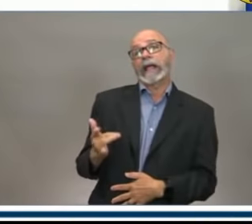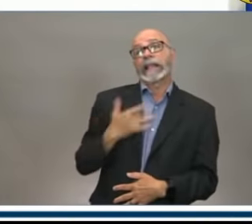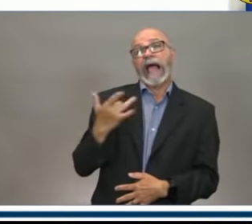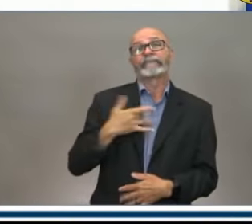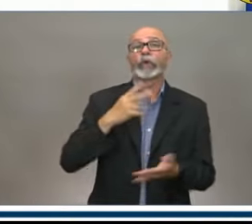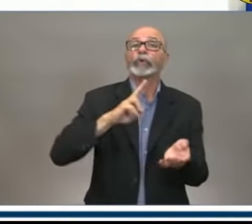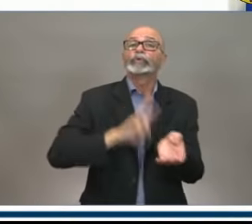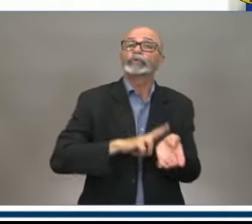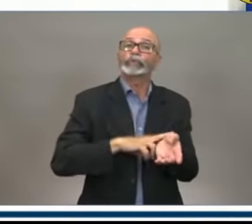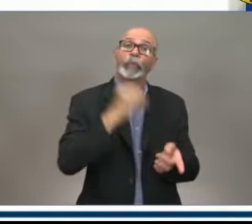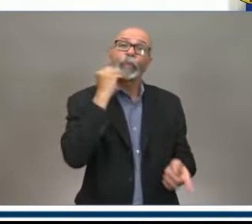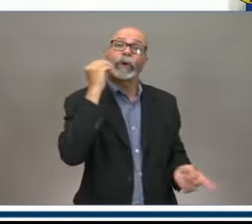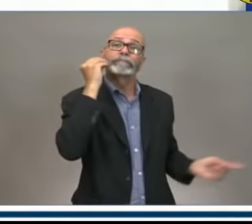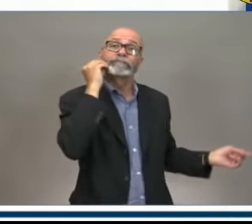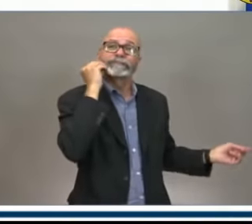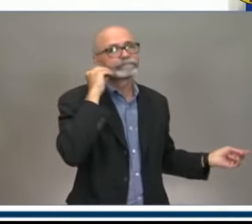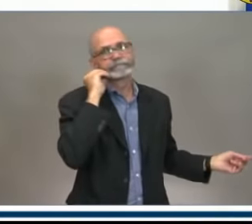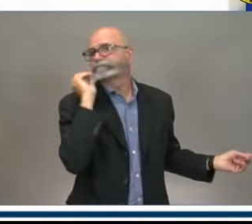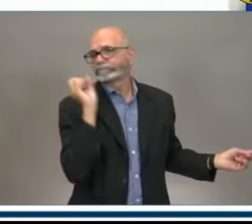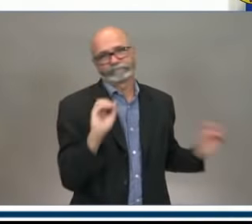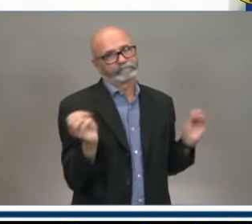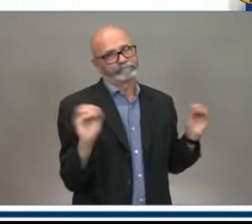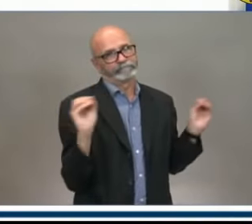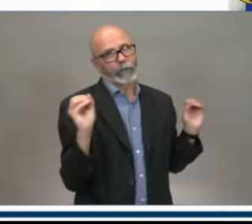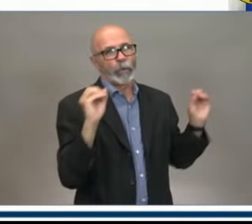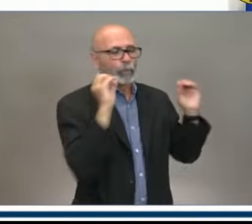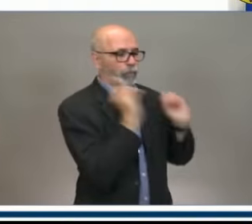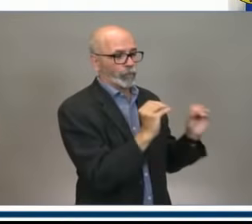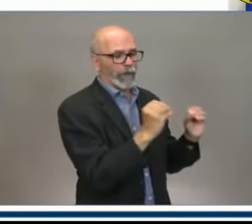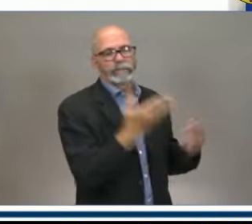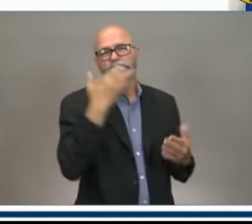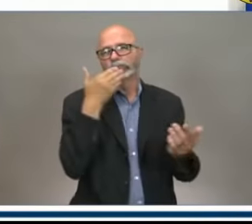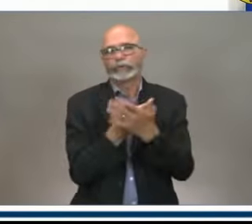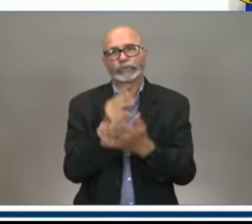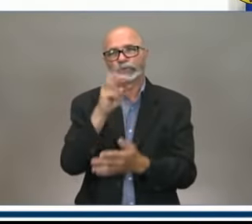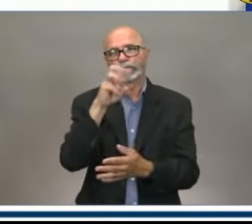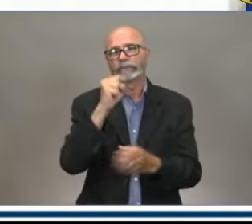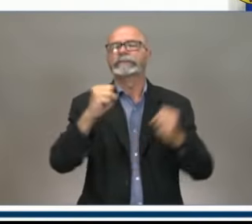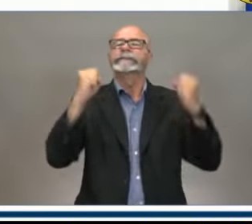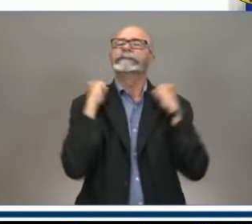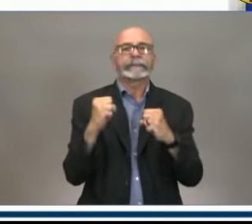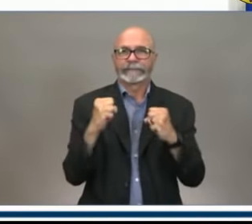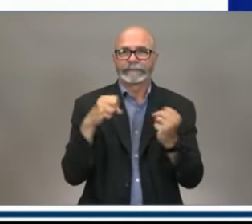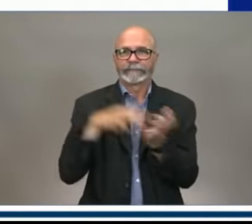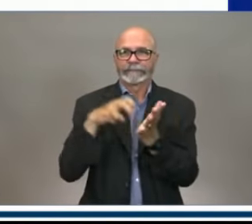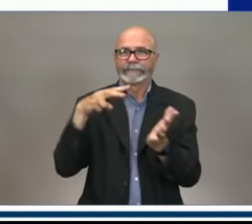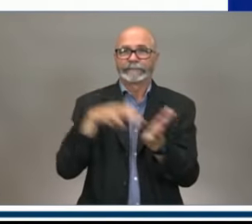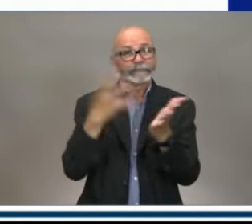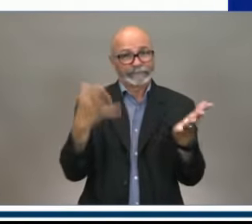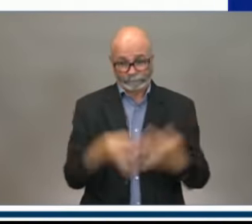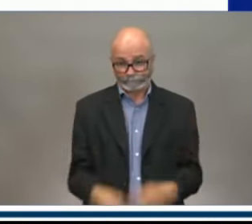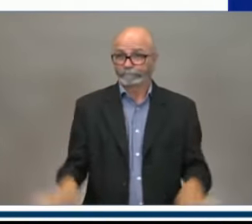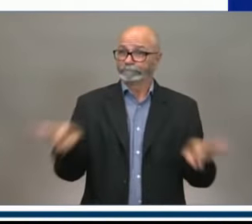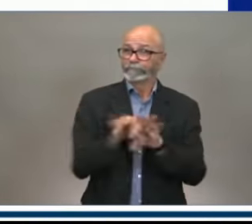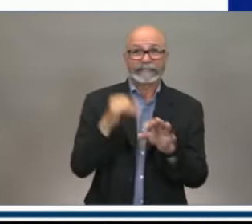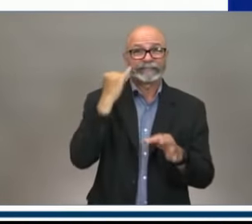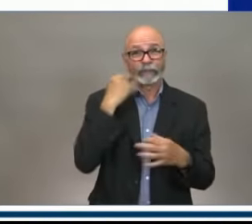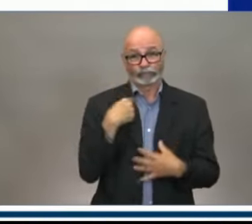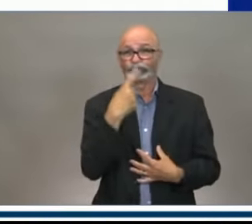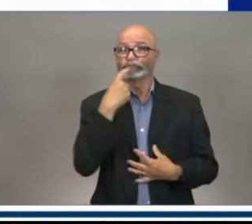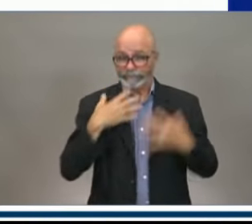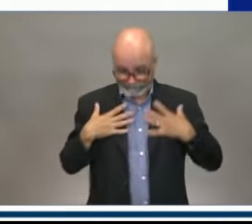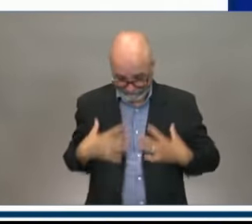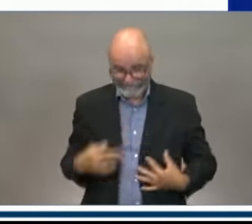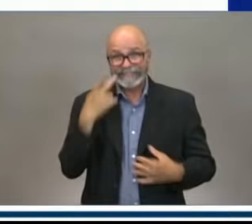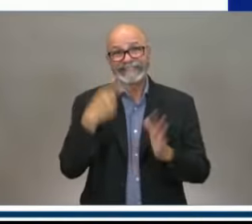This is a good day in Nova Scotia. It's also an important day. I am wearing a red sweater, and there's some red peeking out of